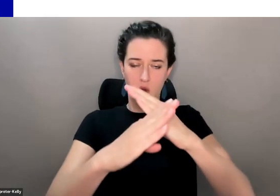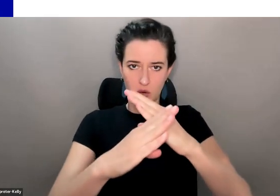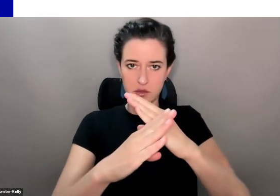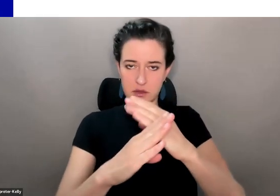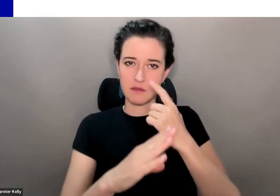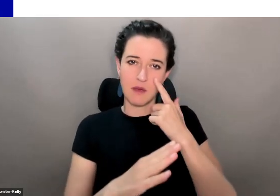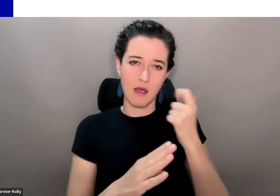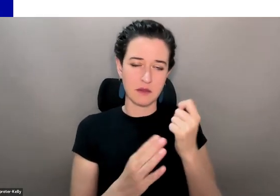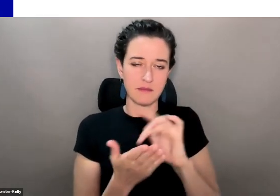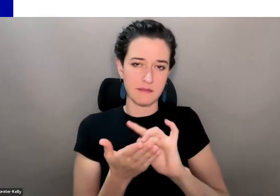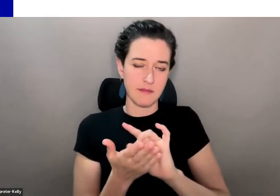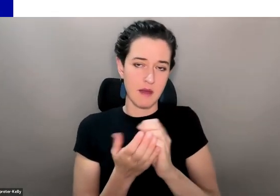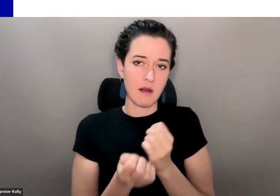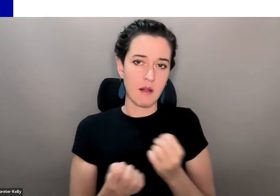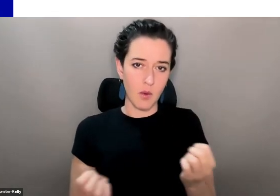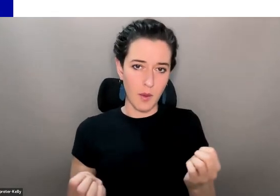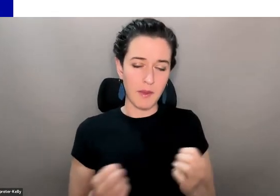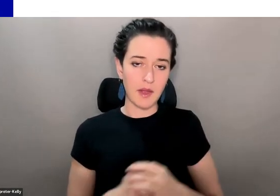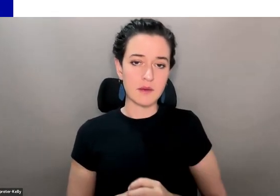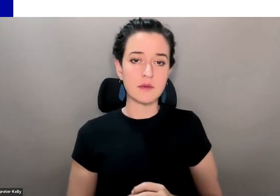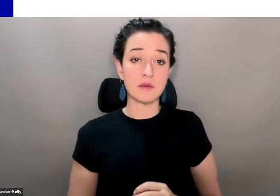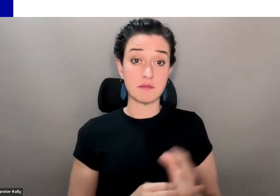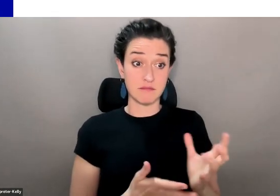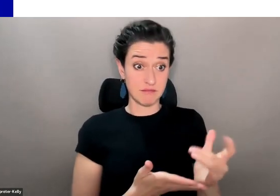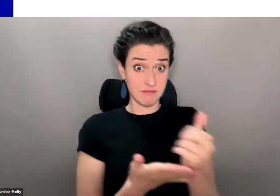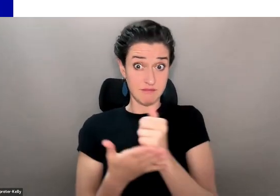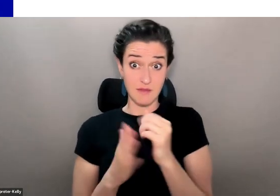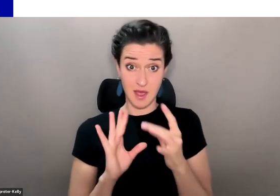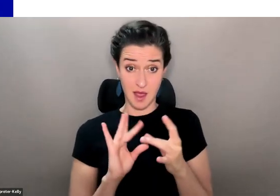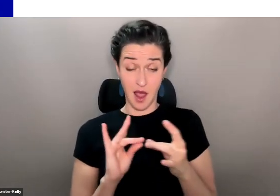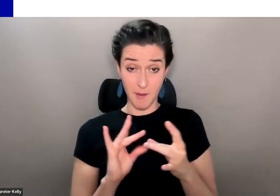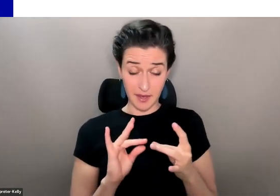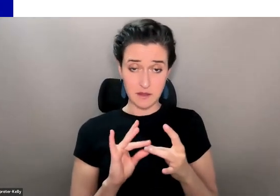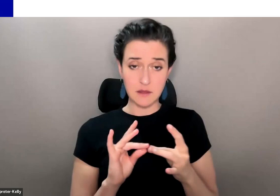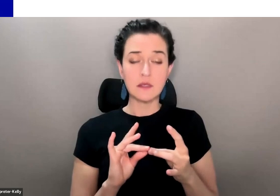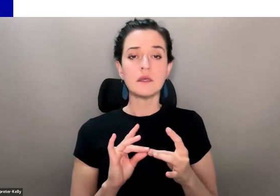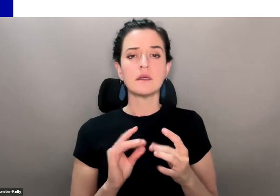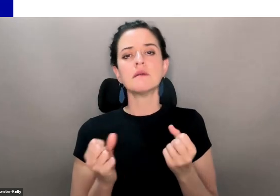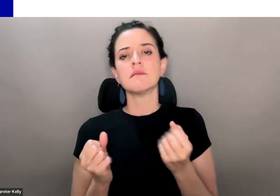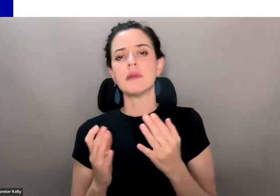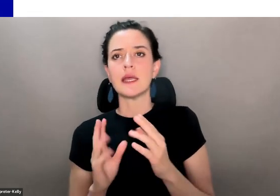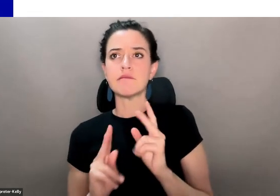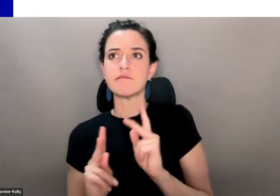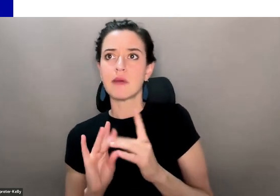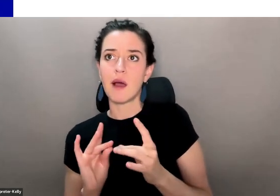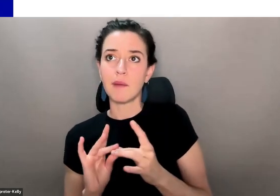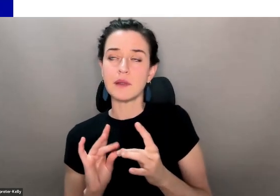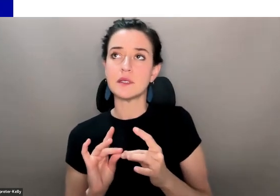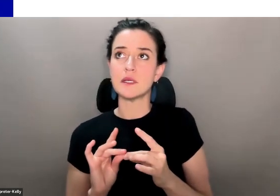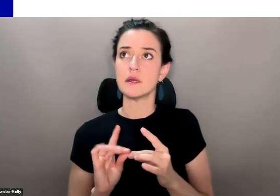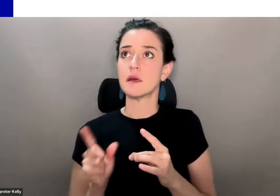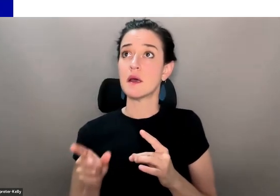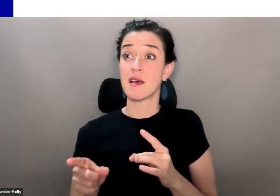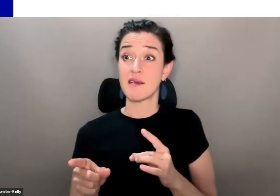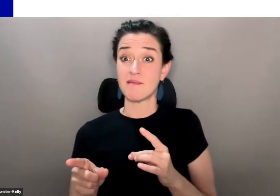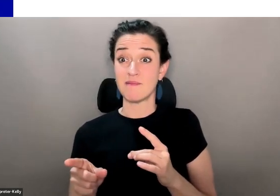heard in the comments received, to the tune of people who reported never having had a